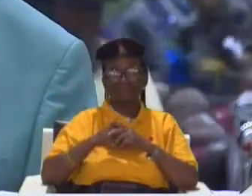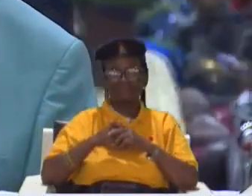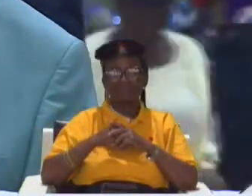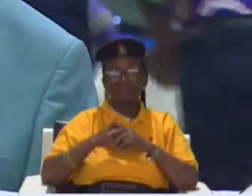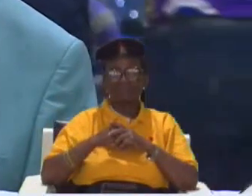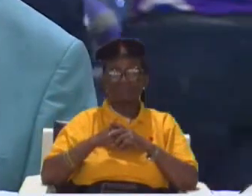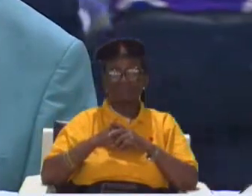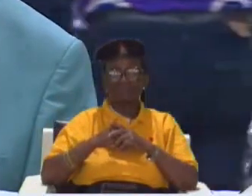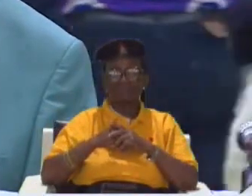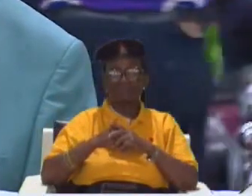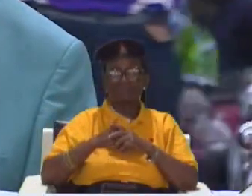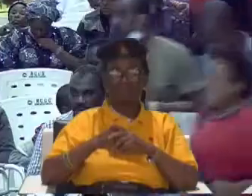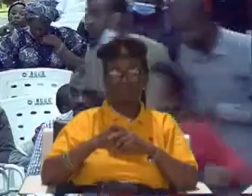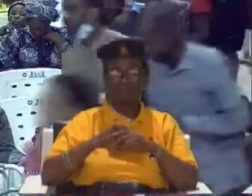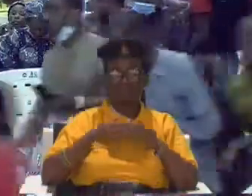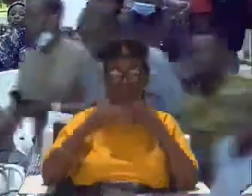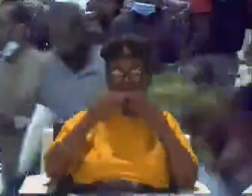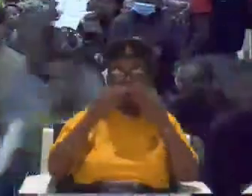Thank him.